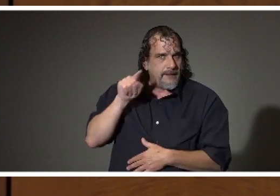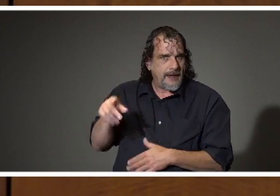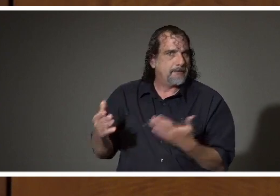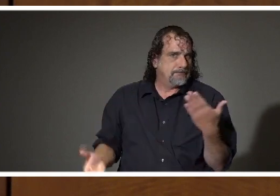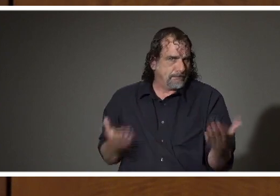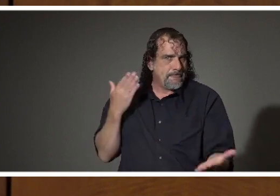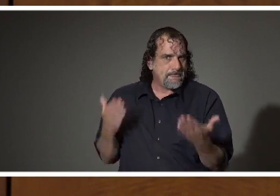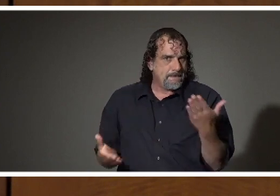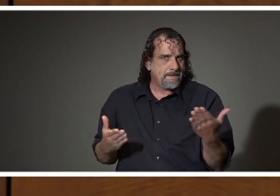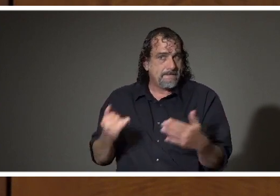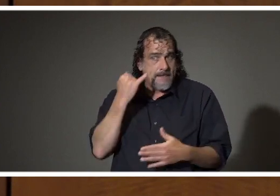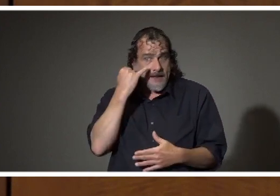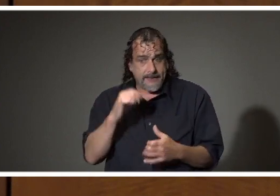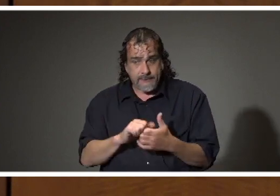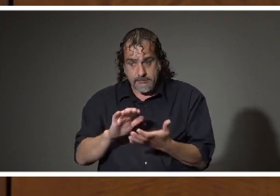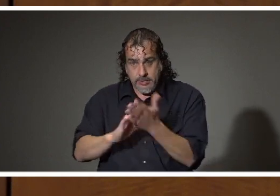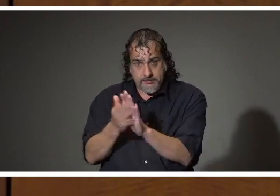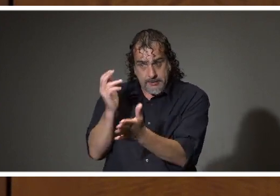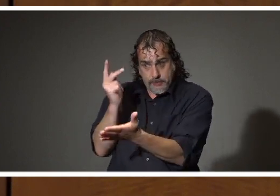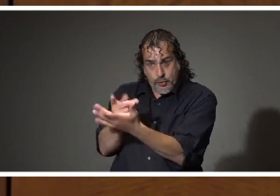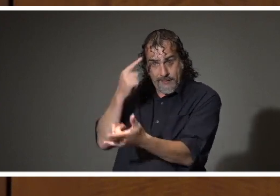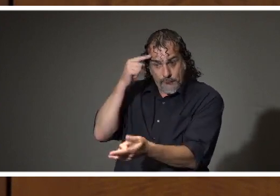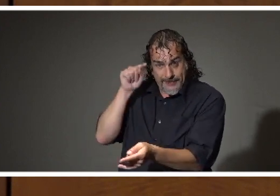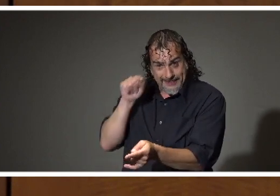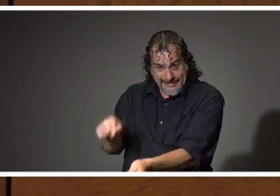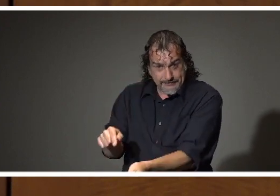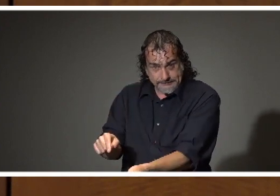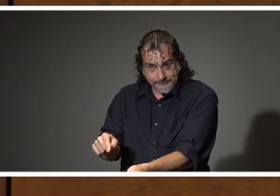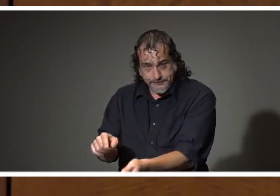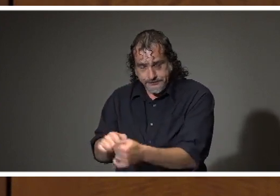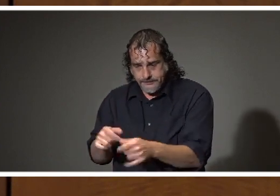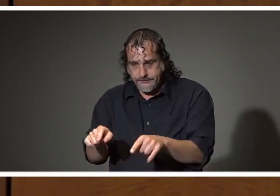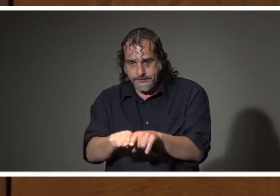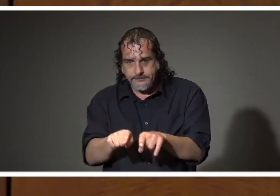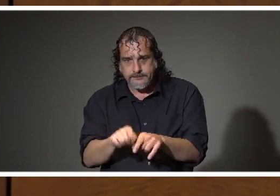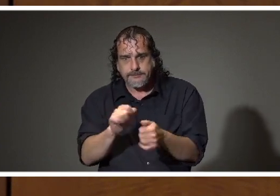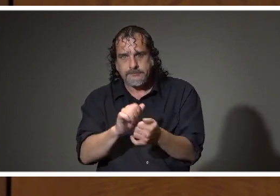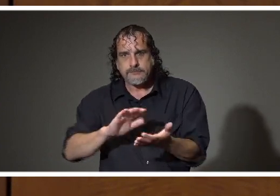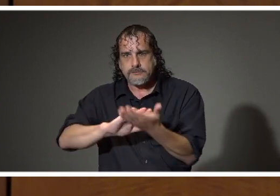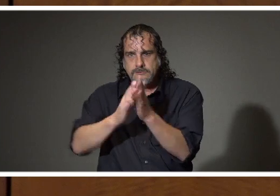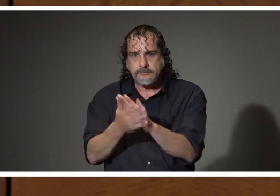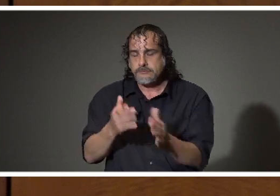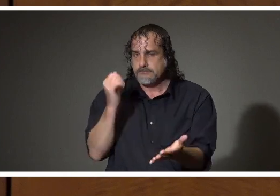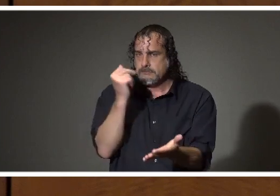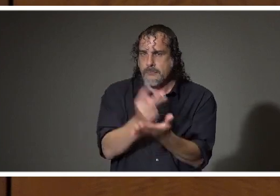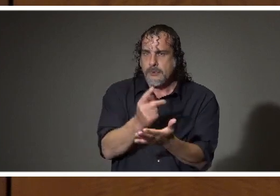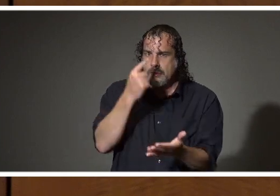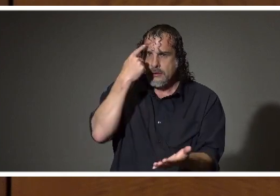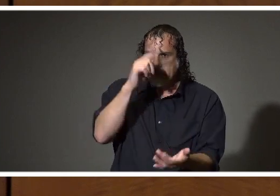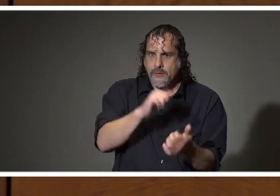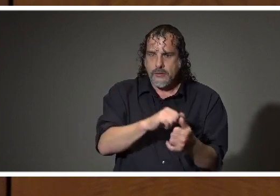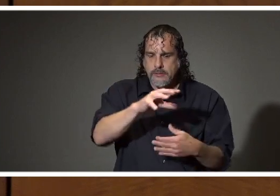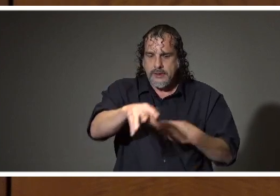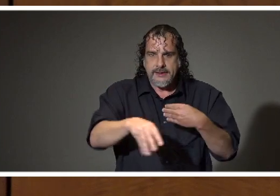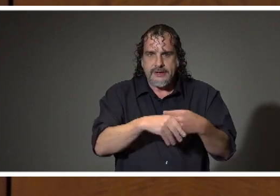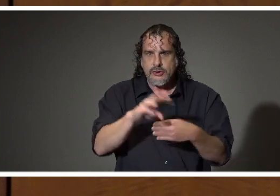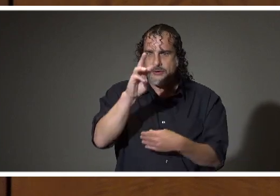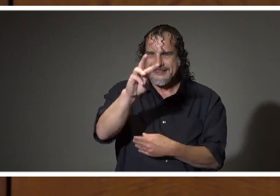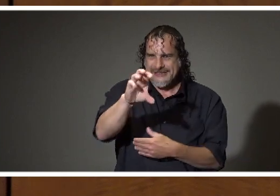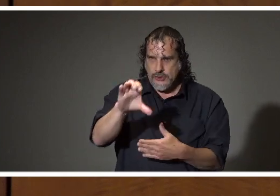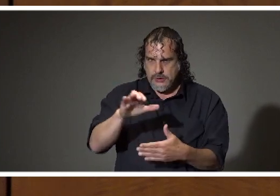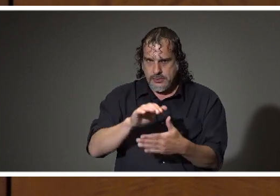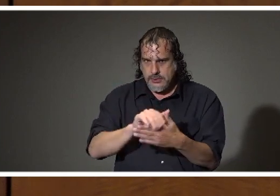And if you are eligible for pandemic unemployment assistance, you may also become eligible for the additional